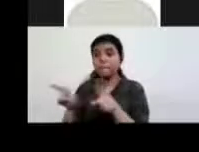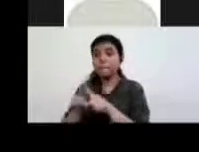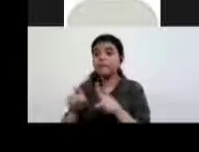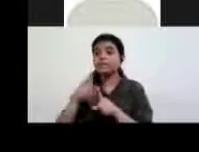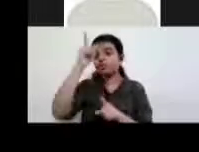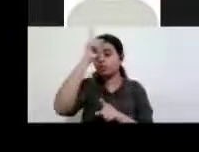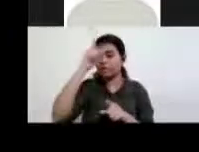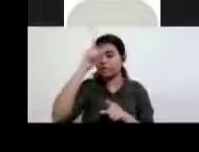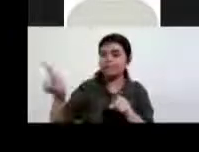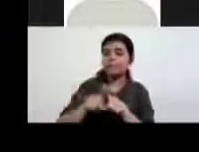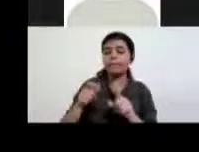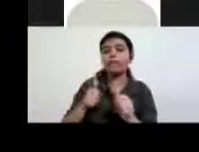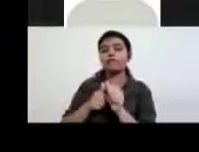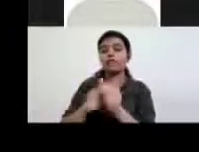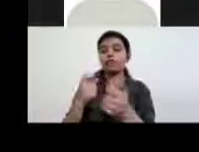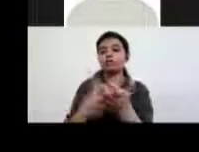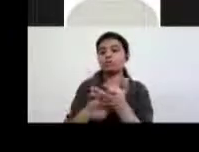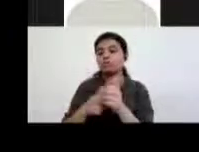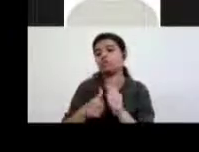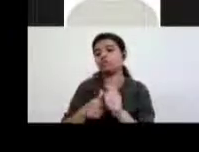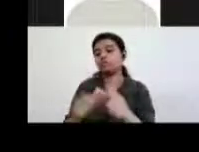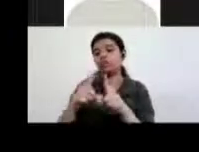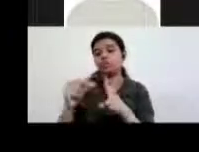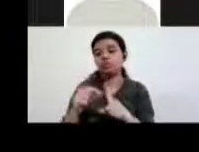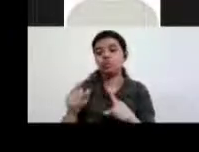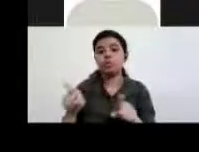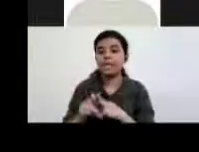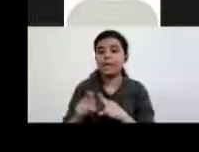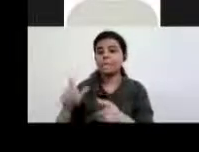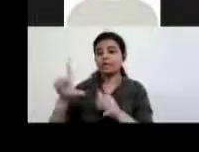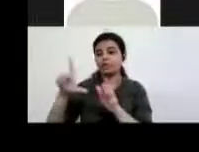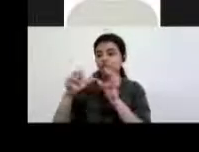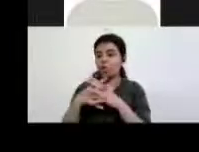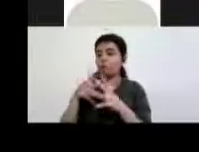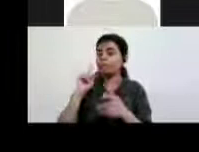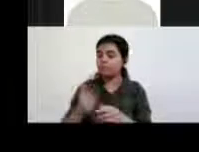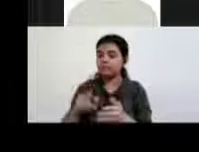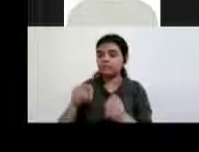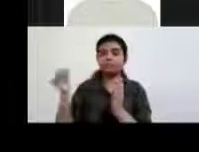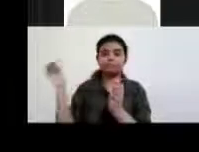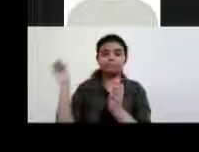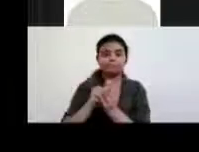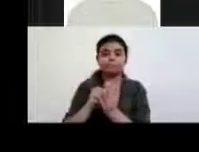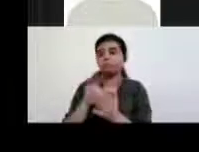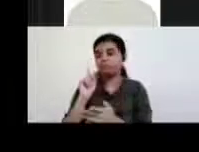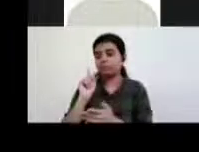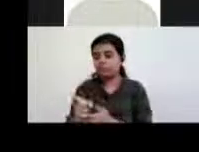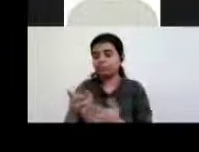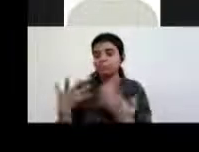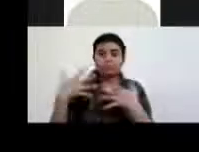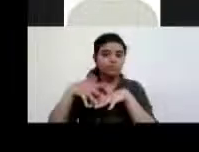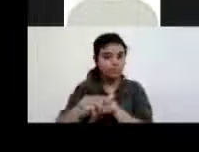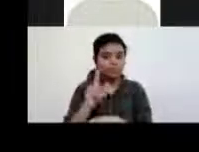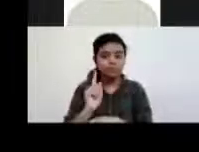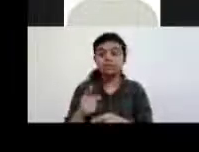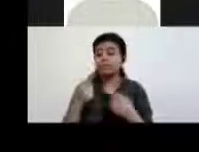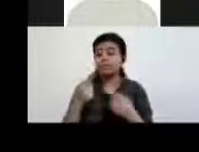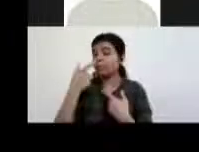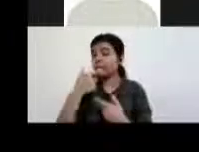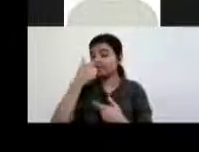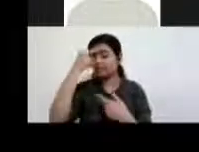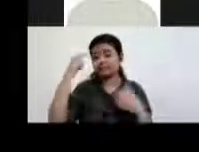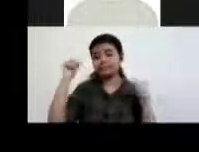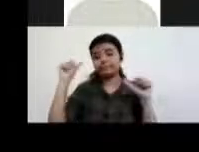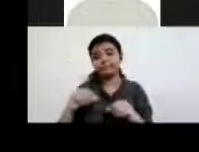and institutions are obligated to implement accessibility and inclusion. But unfortunately, however,